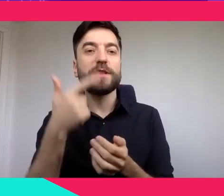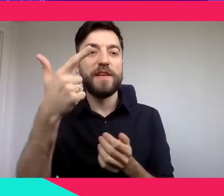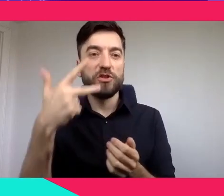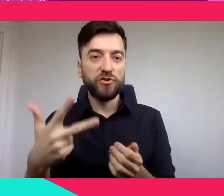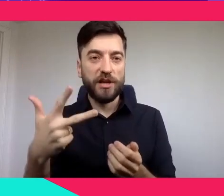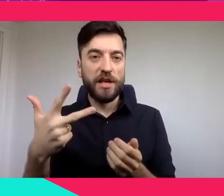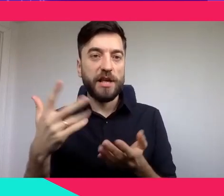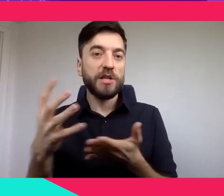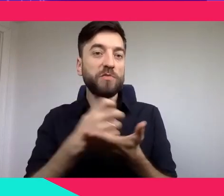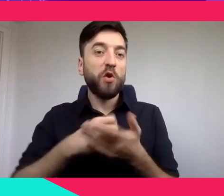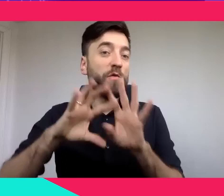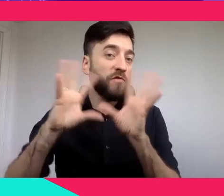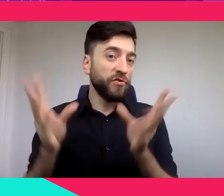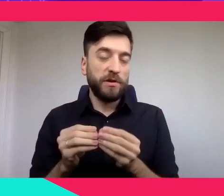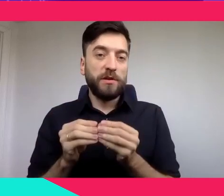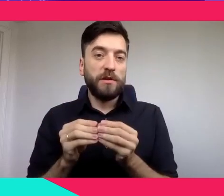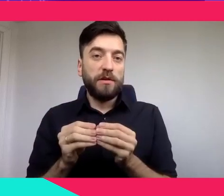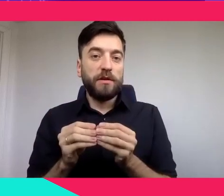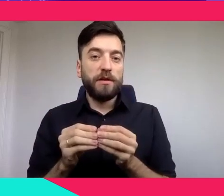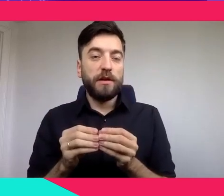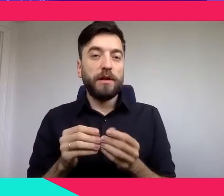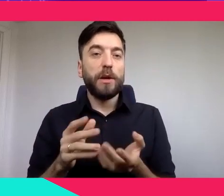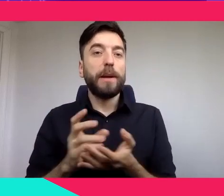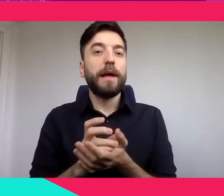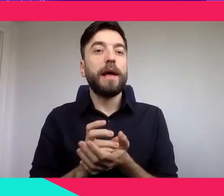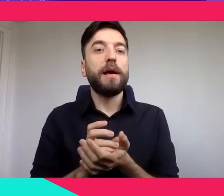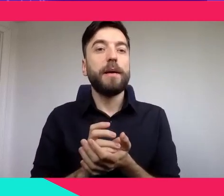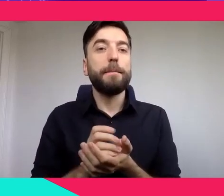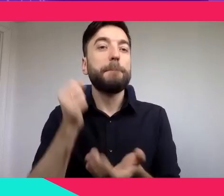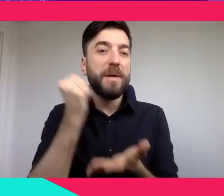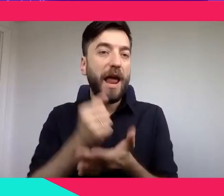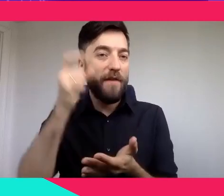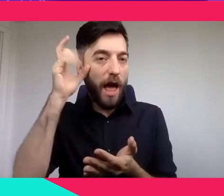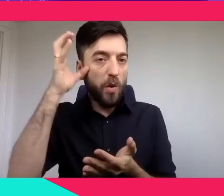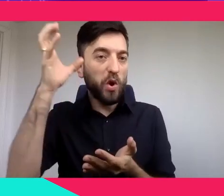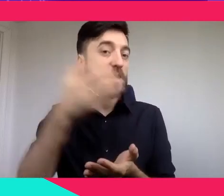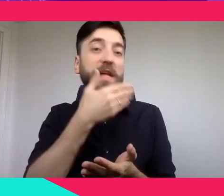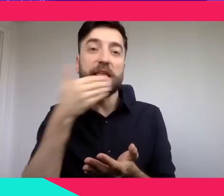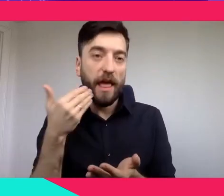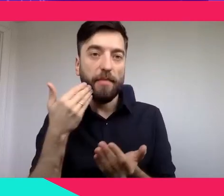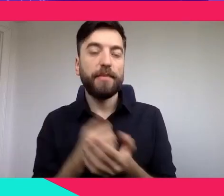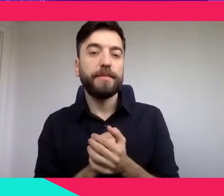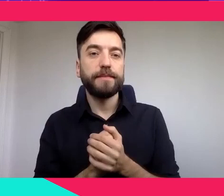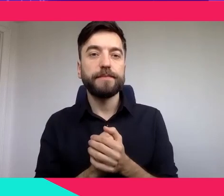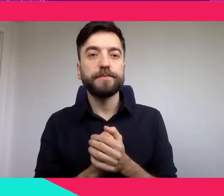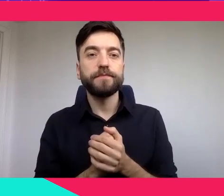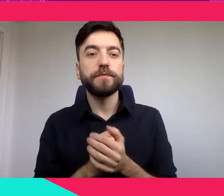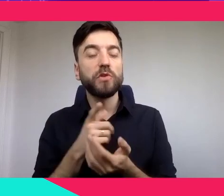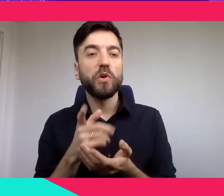of copyright due to age has been marked public domain with the Creative Commons public domain